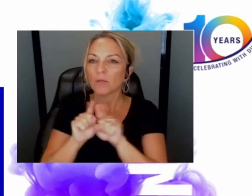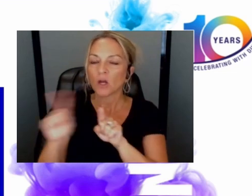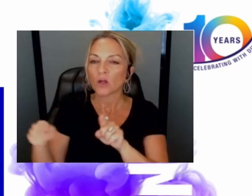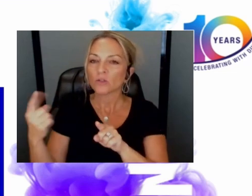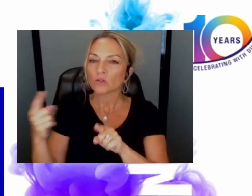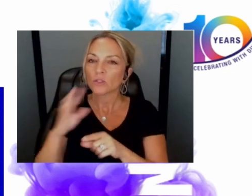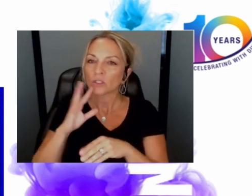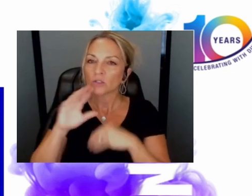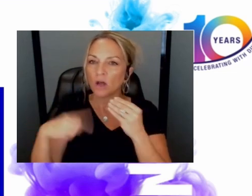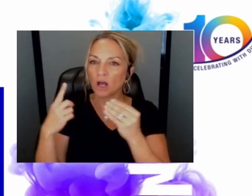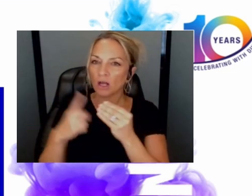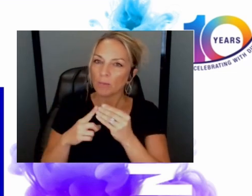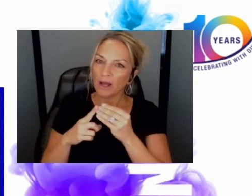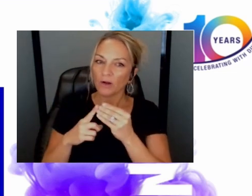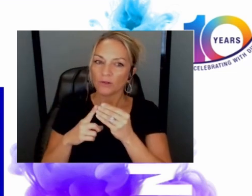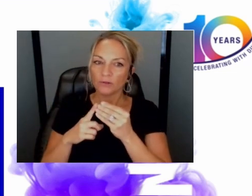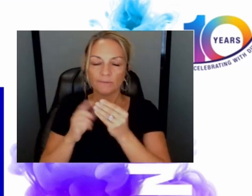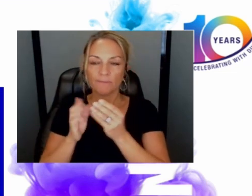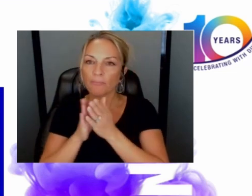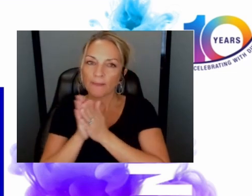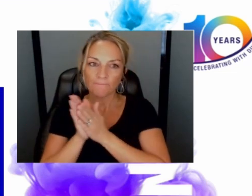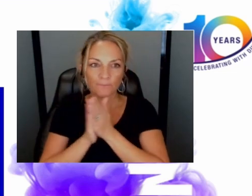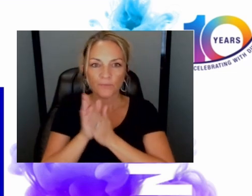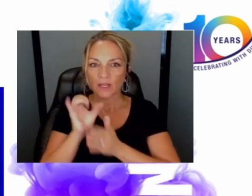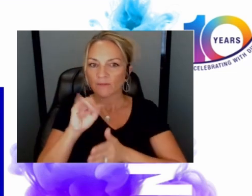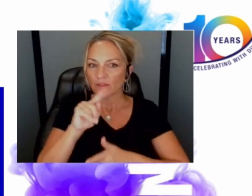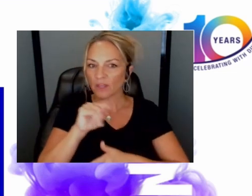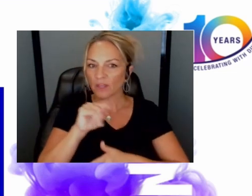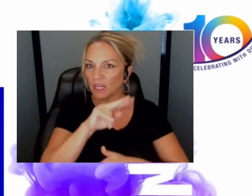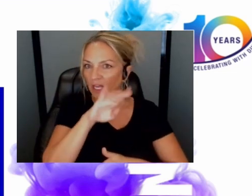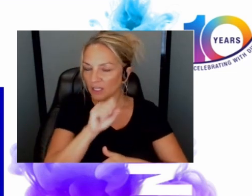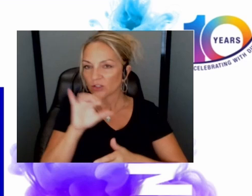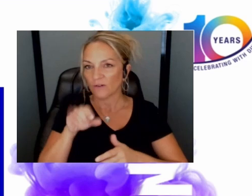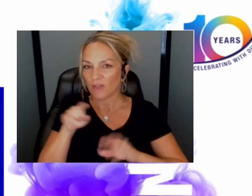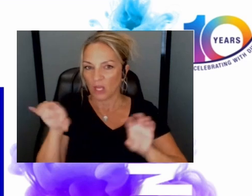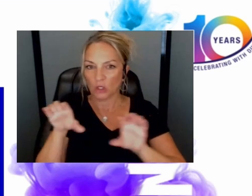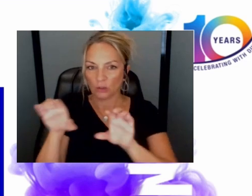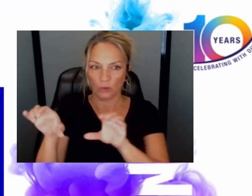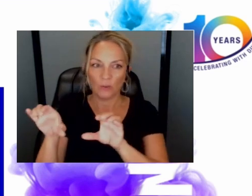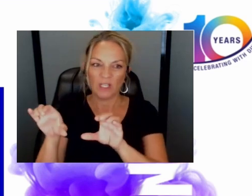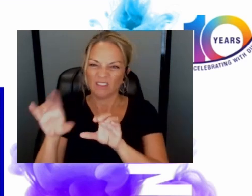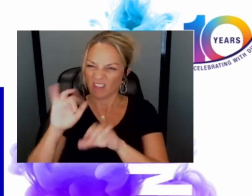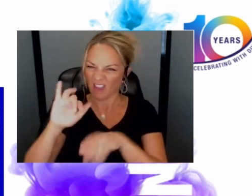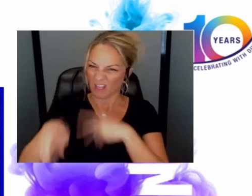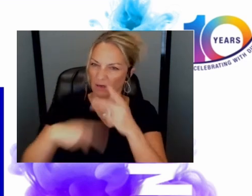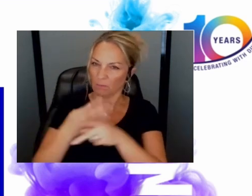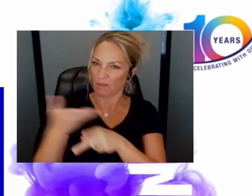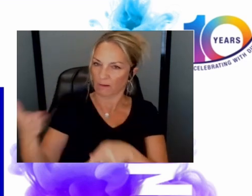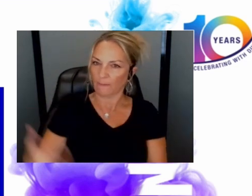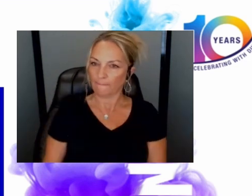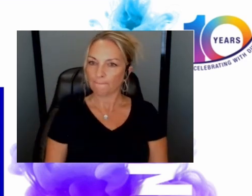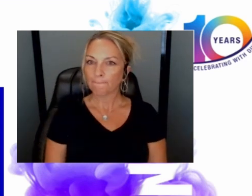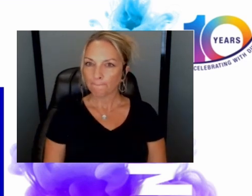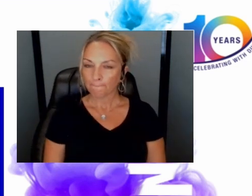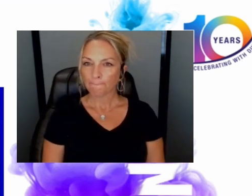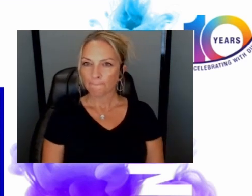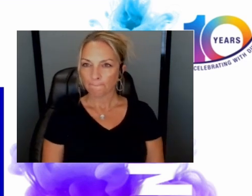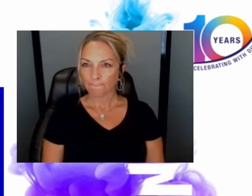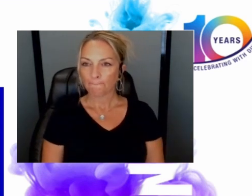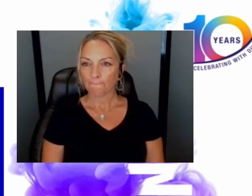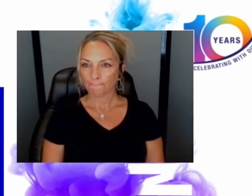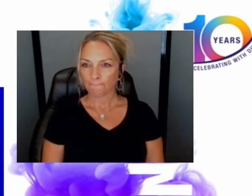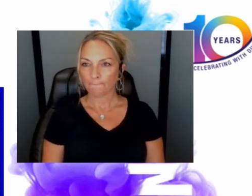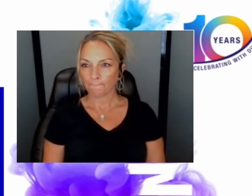the initiatives that you've taken on and things of that nature. Of course.